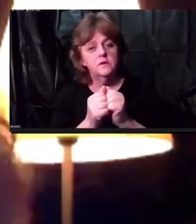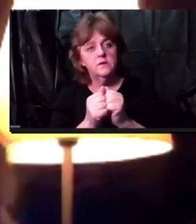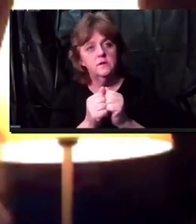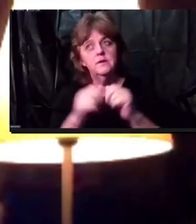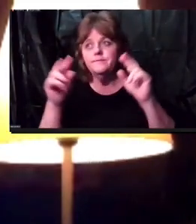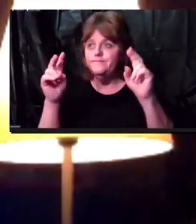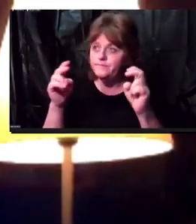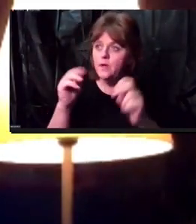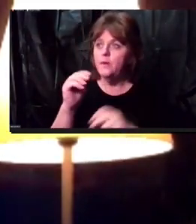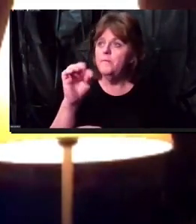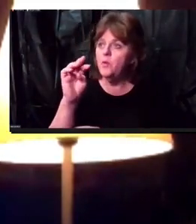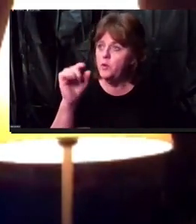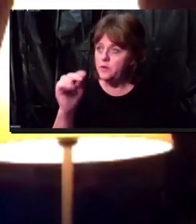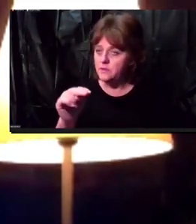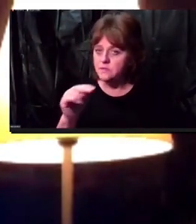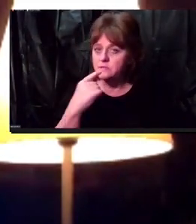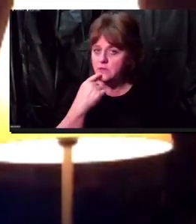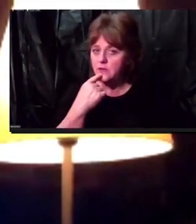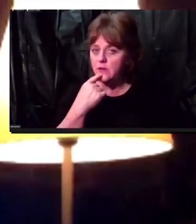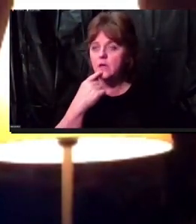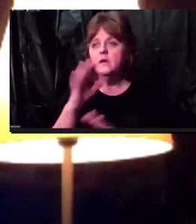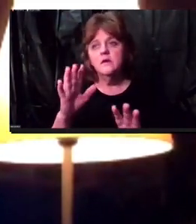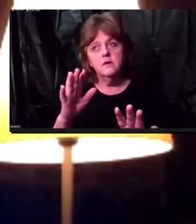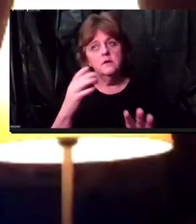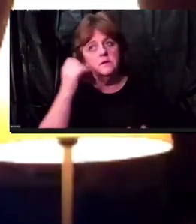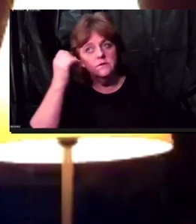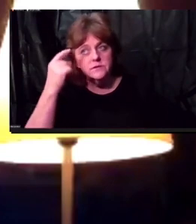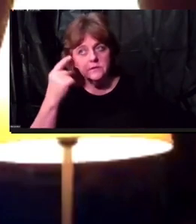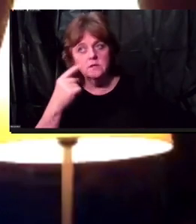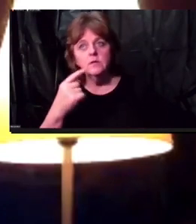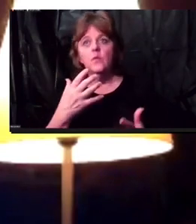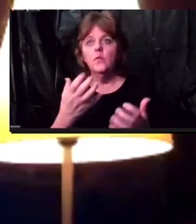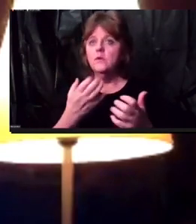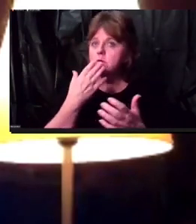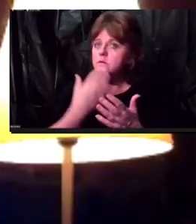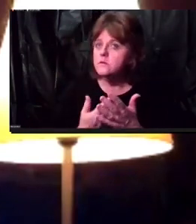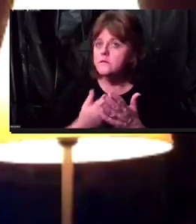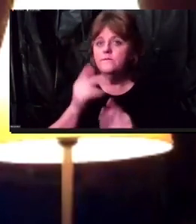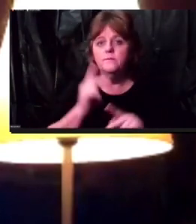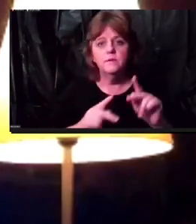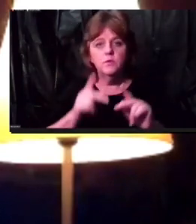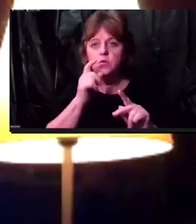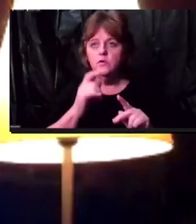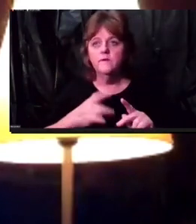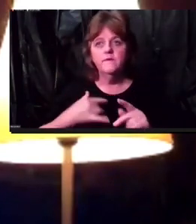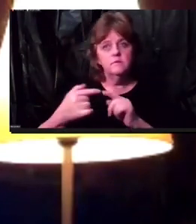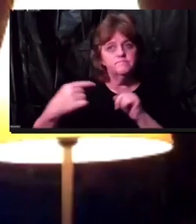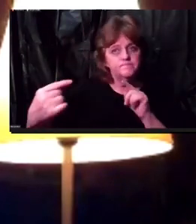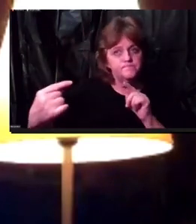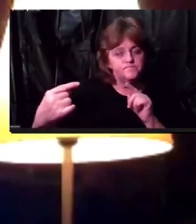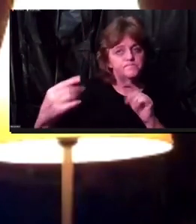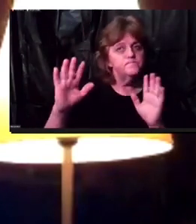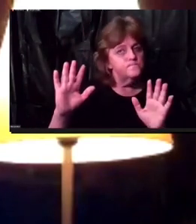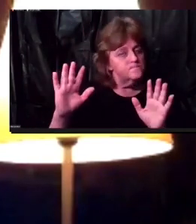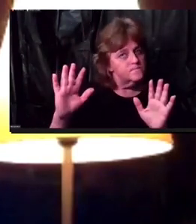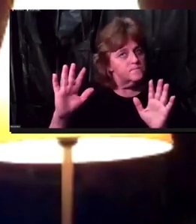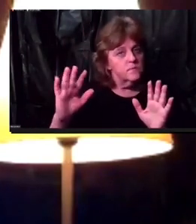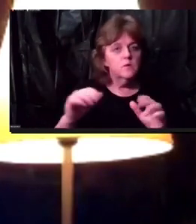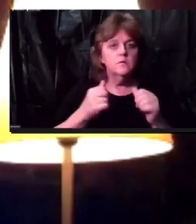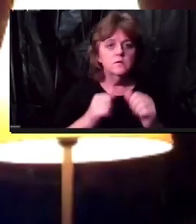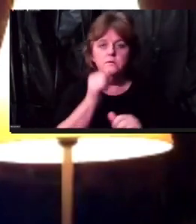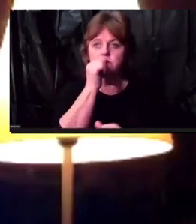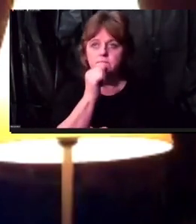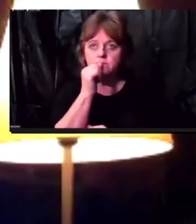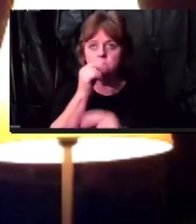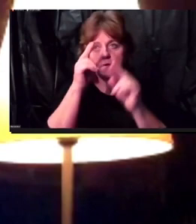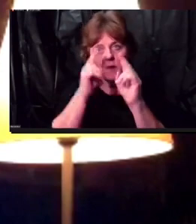words of Morgan, understanding and goodwill for those who have strikingly different standards. And we've tried for a long time